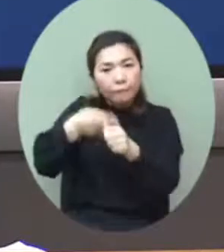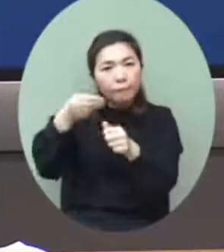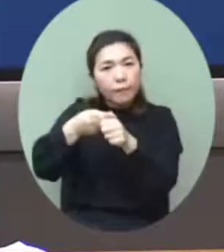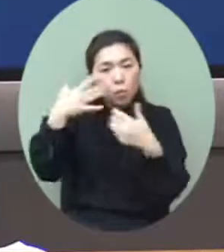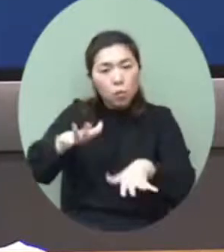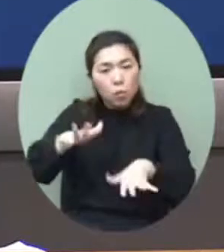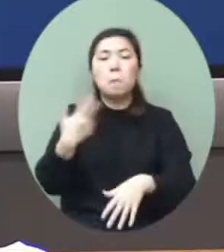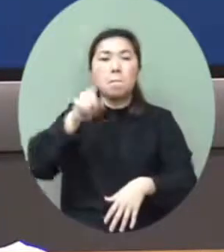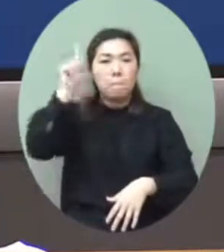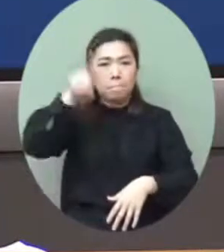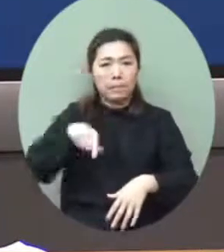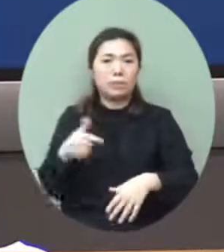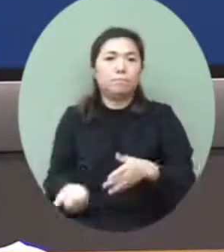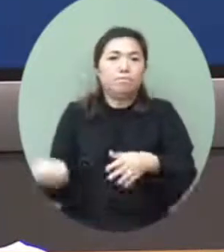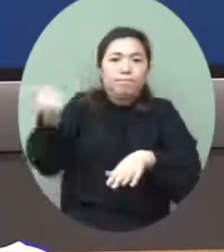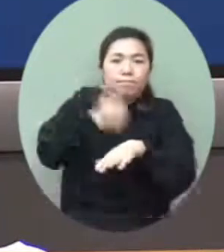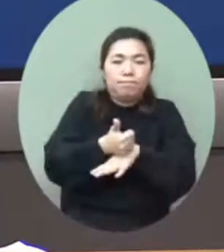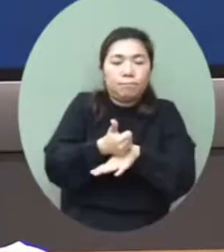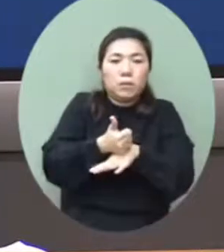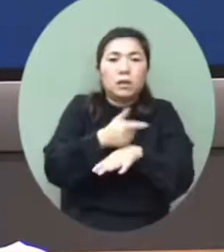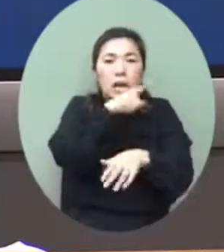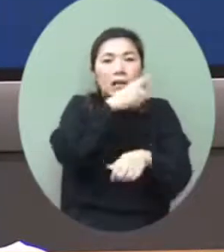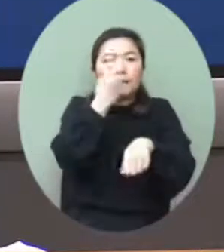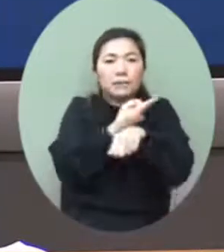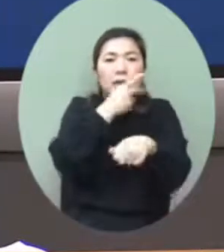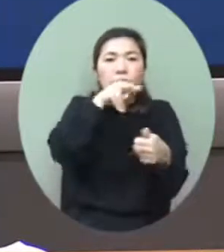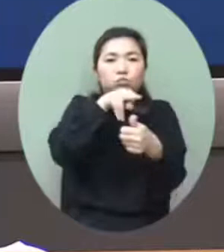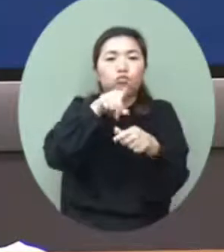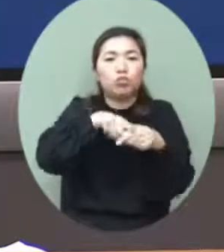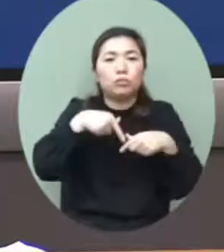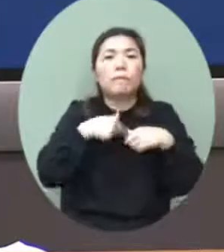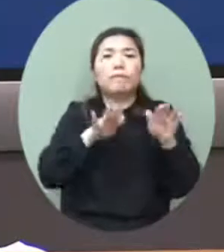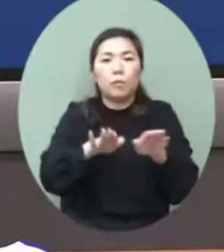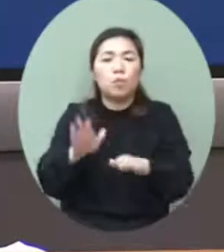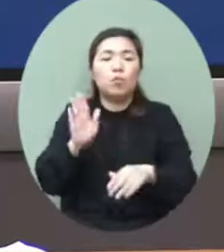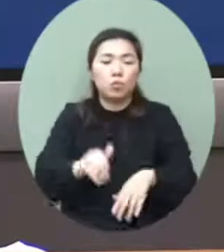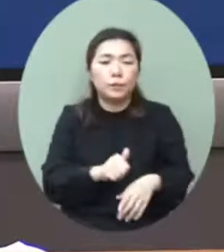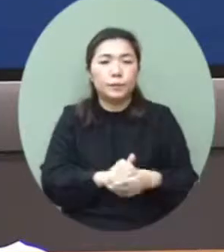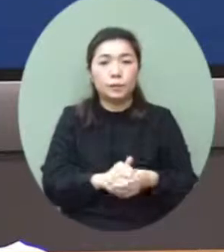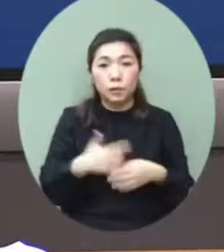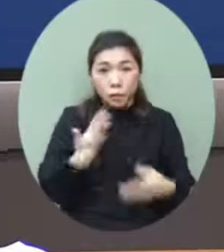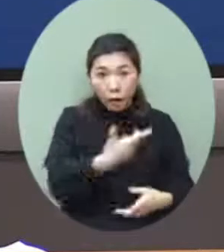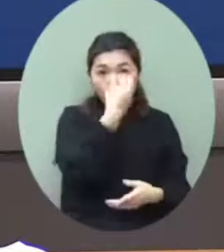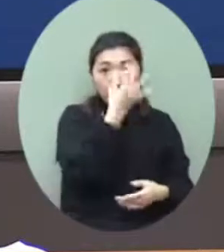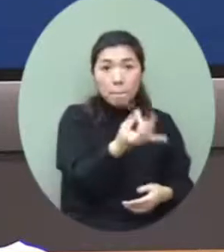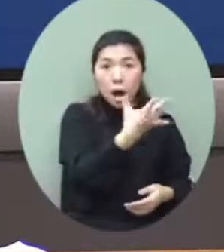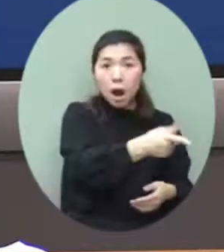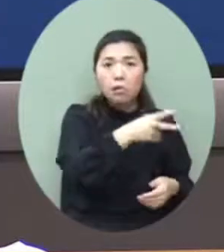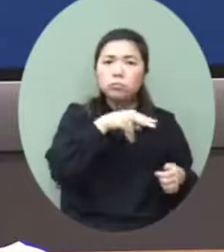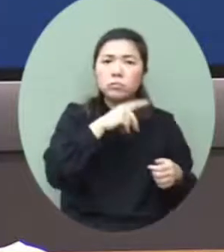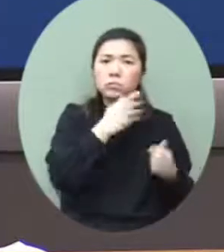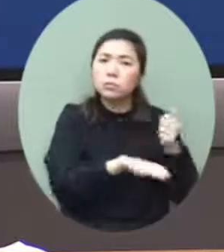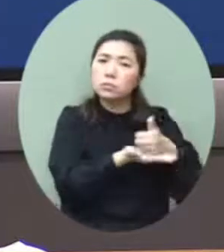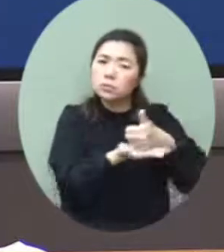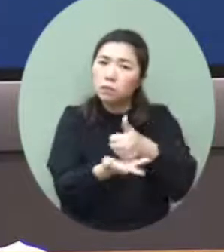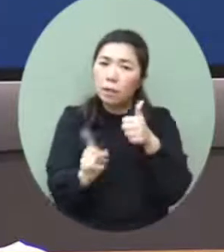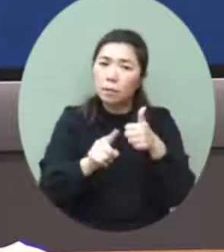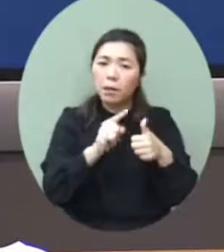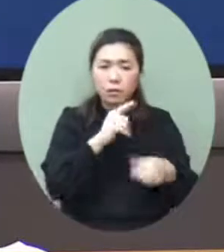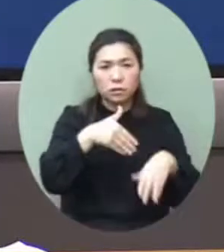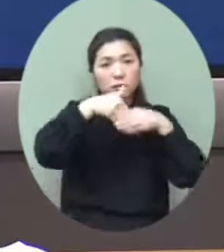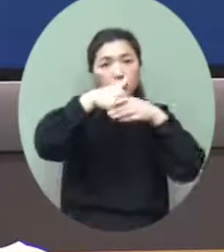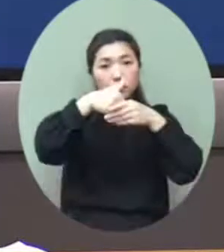arrived from the mainland, and after training, they will start to serve at holding centers. For local